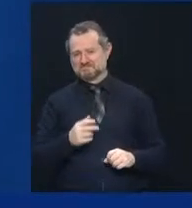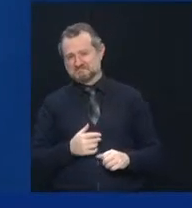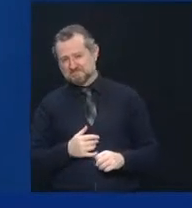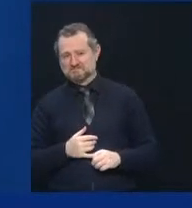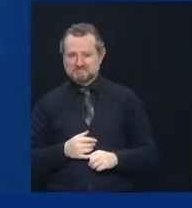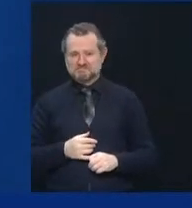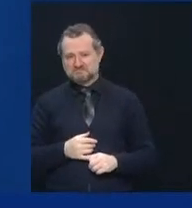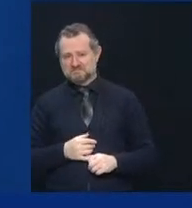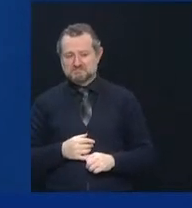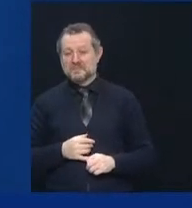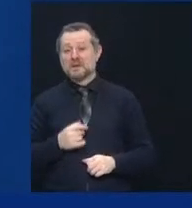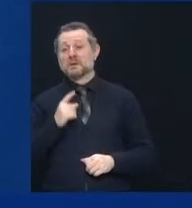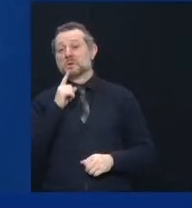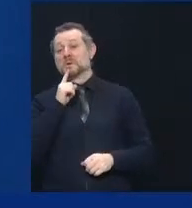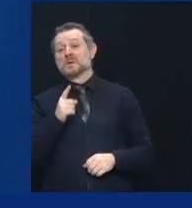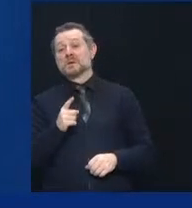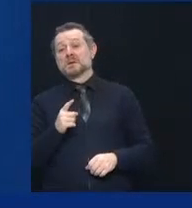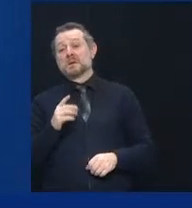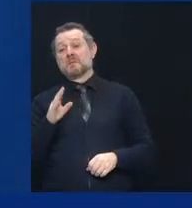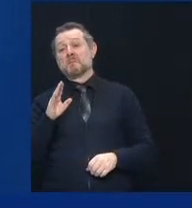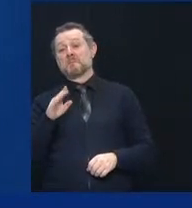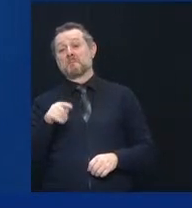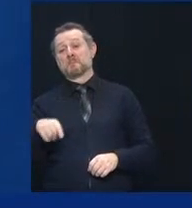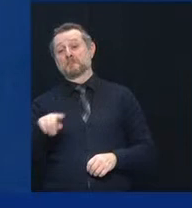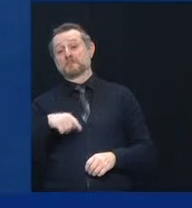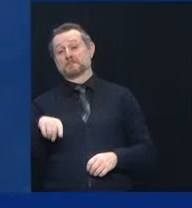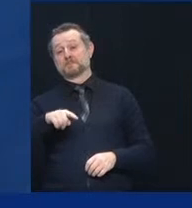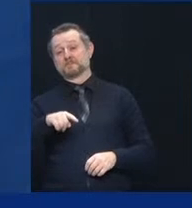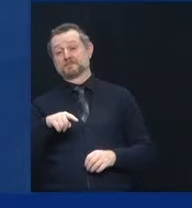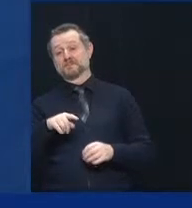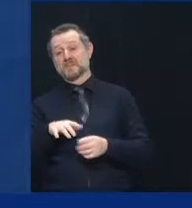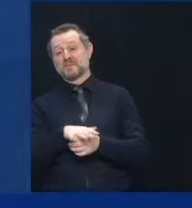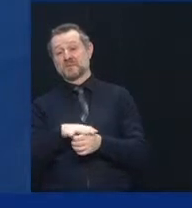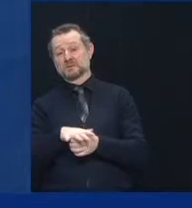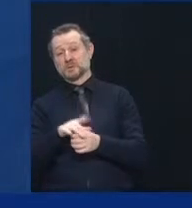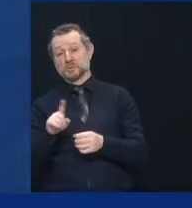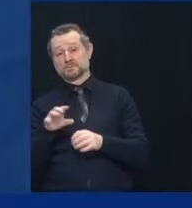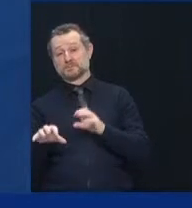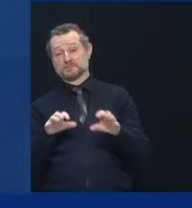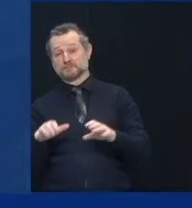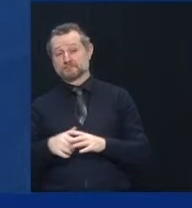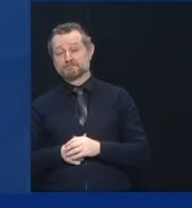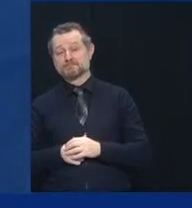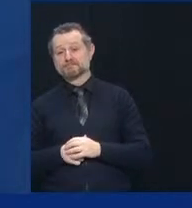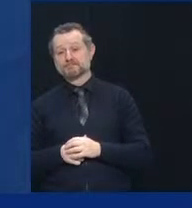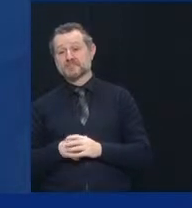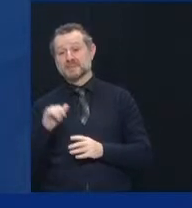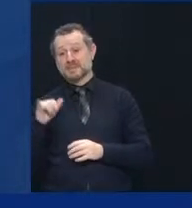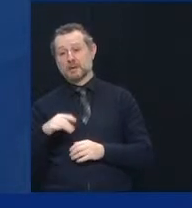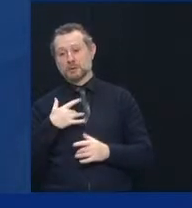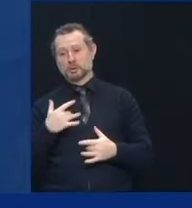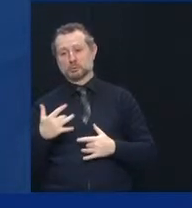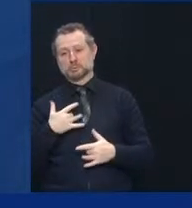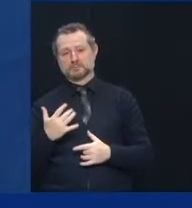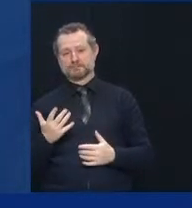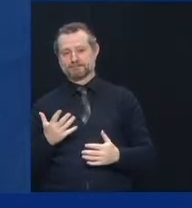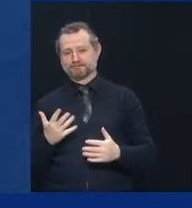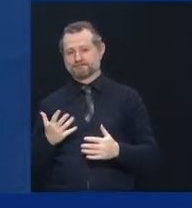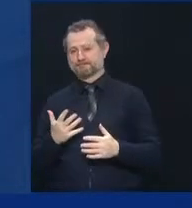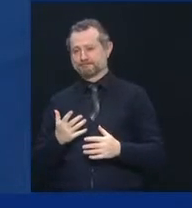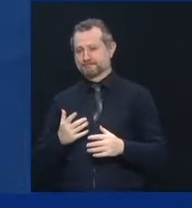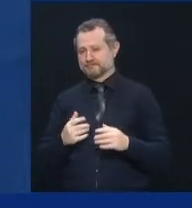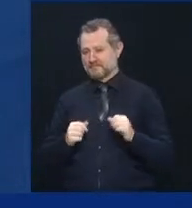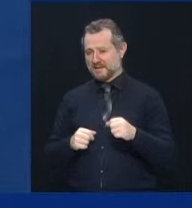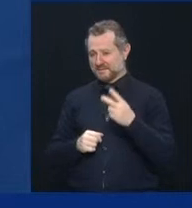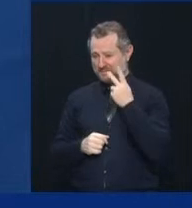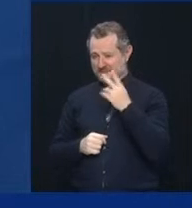by facility, and that is still of concern. We'll have a 50% differential